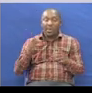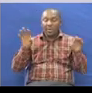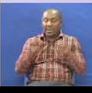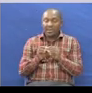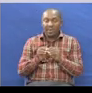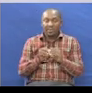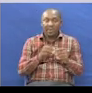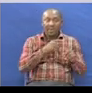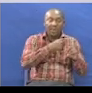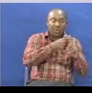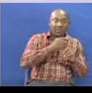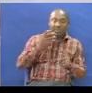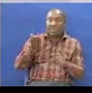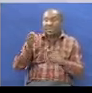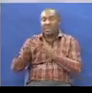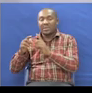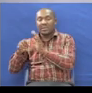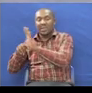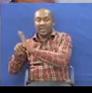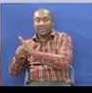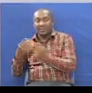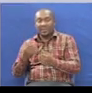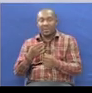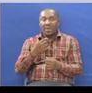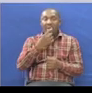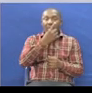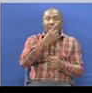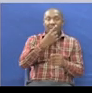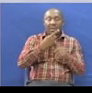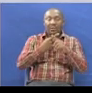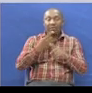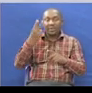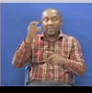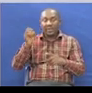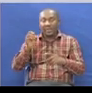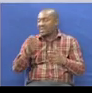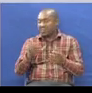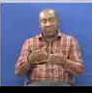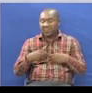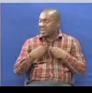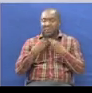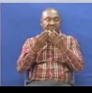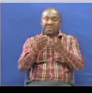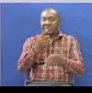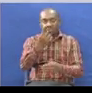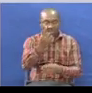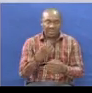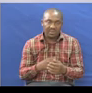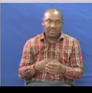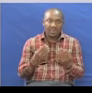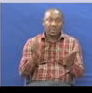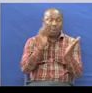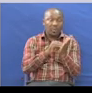one is the positive, the other is negative. Now, 1 in 20, in whatever the case, cannot give you 1. Either by